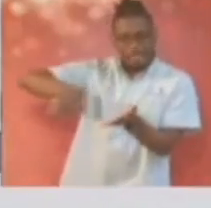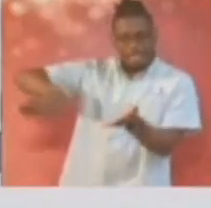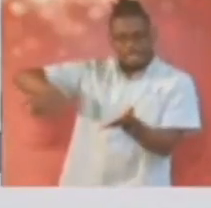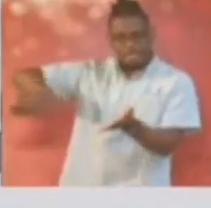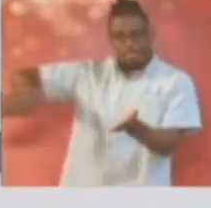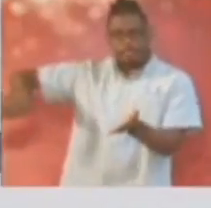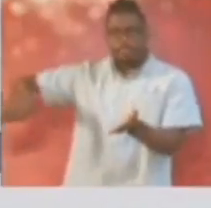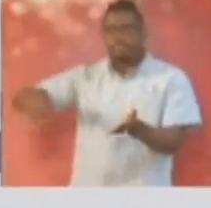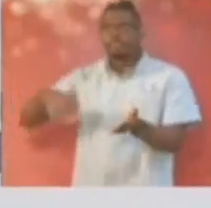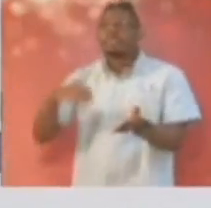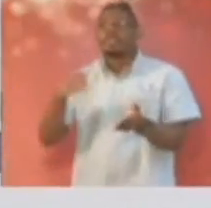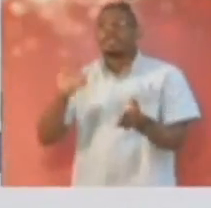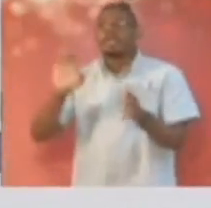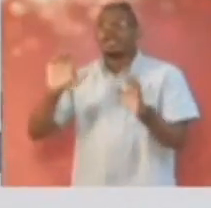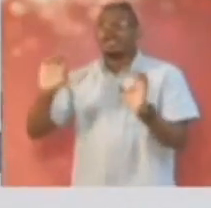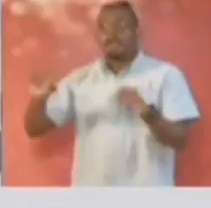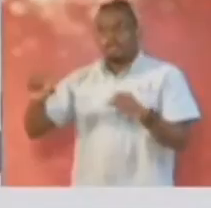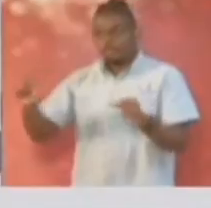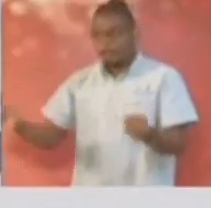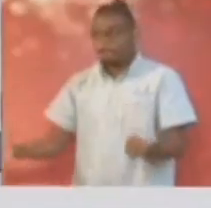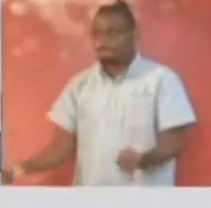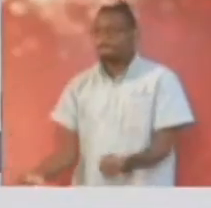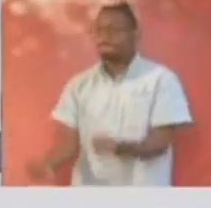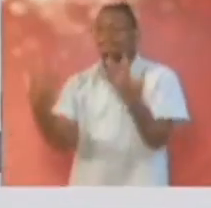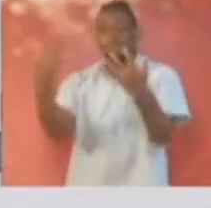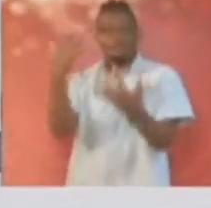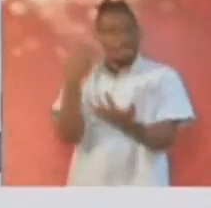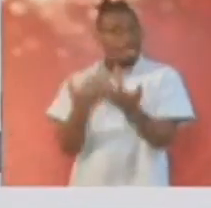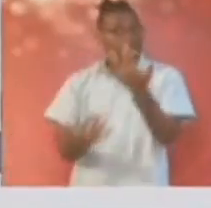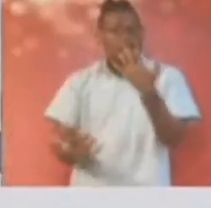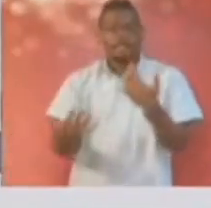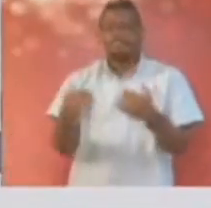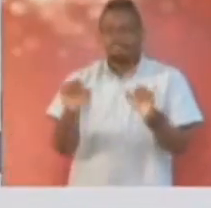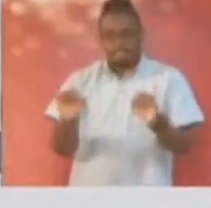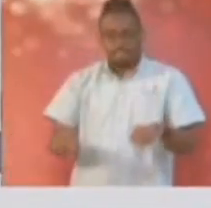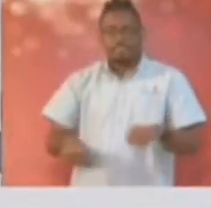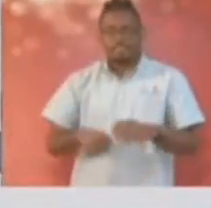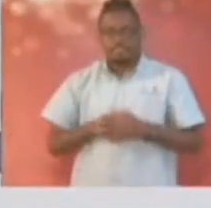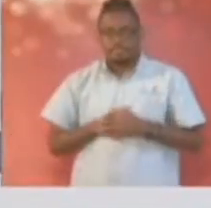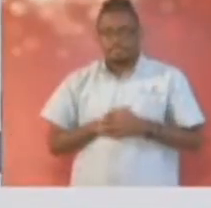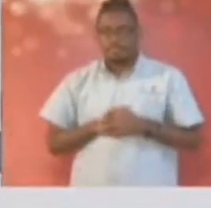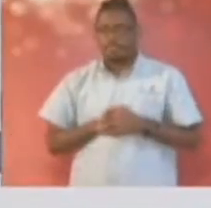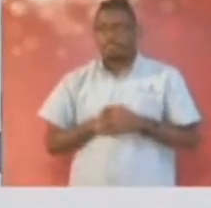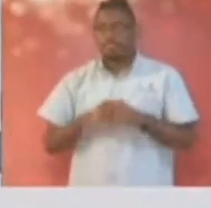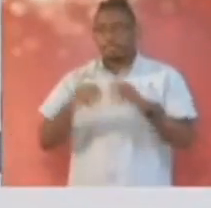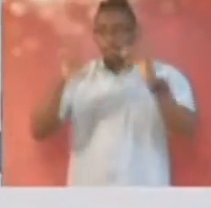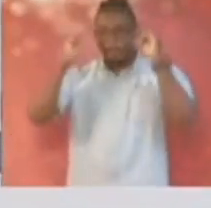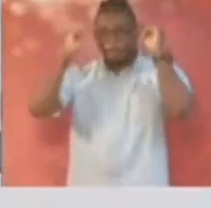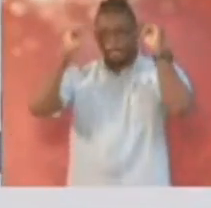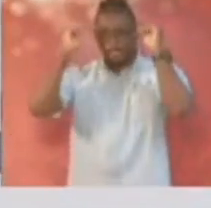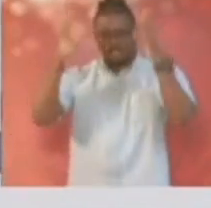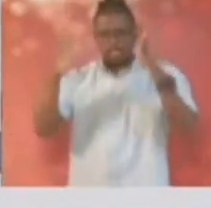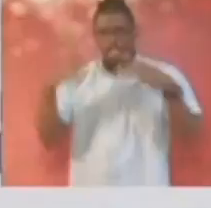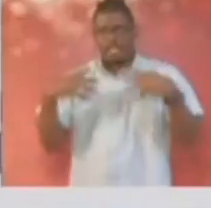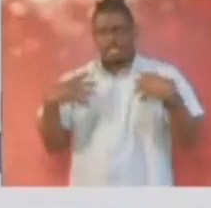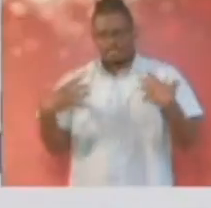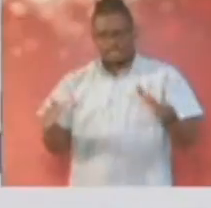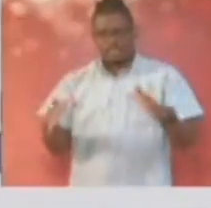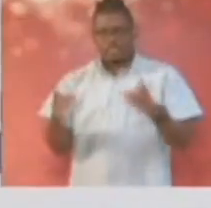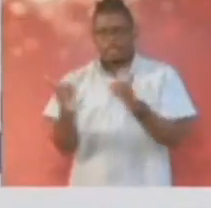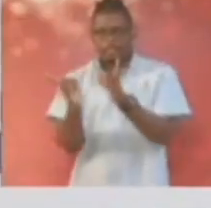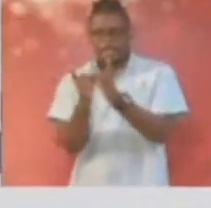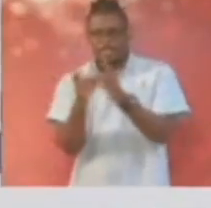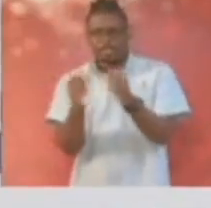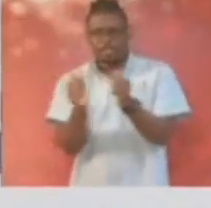The Honorable Minister of Health has already met with officials of some of the Hindu